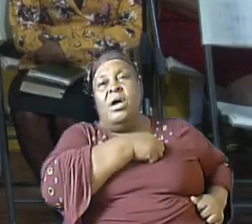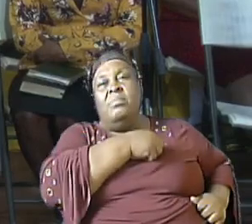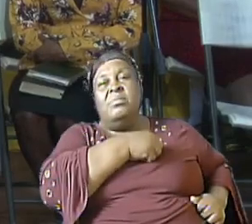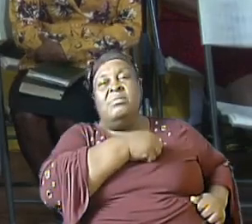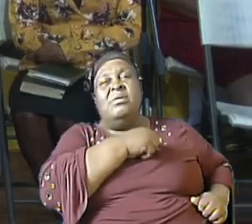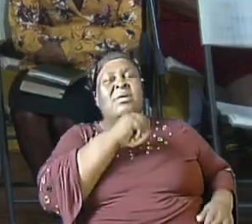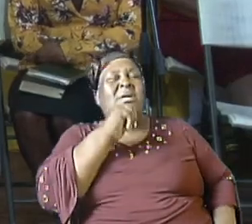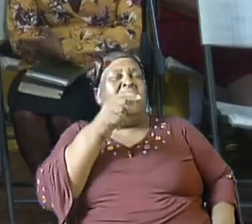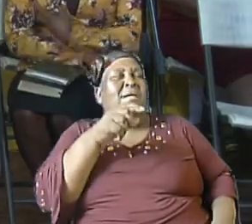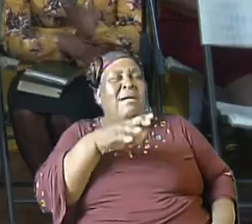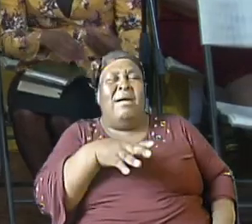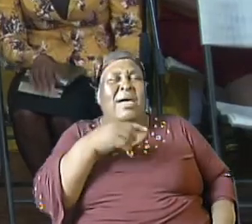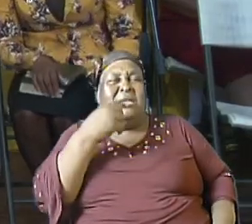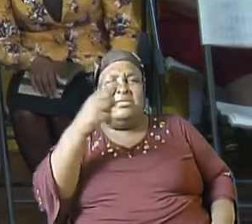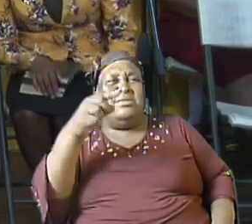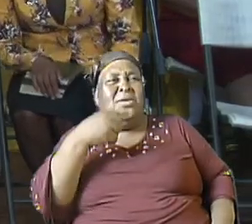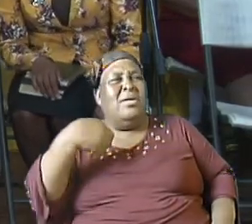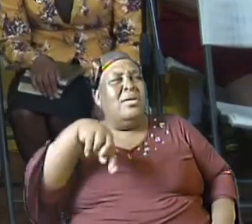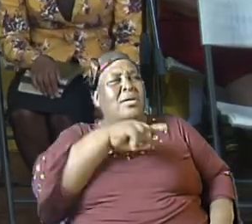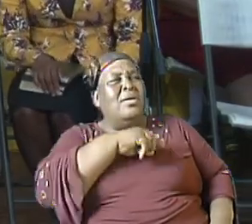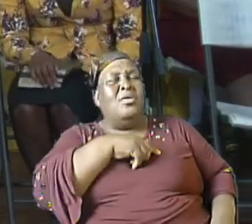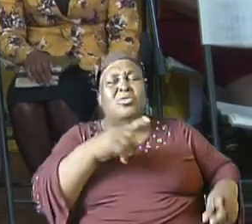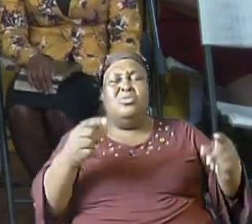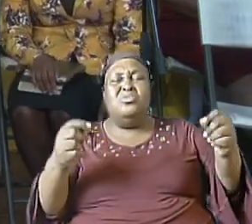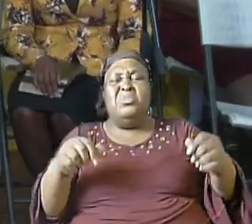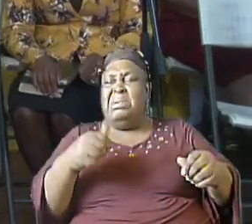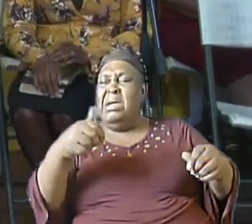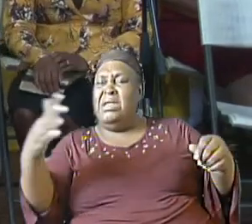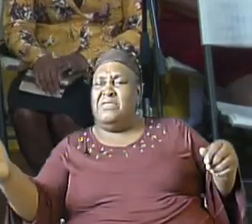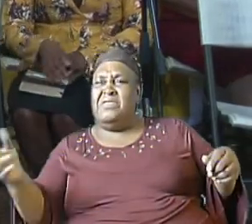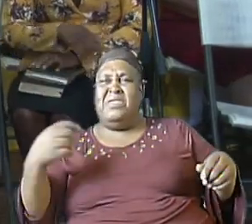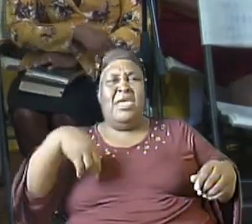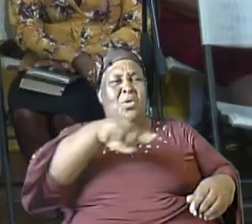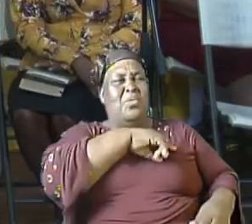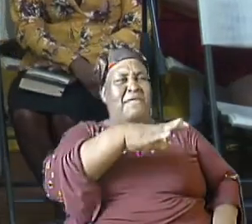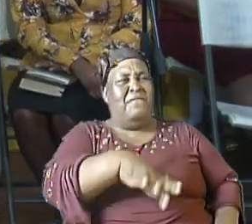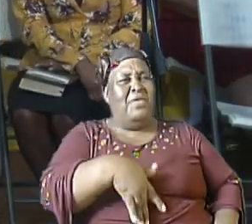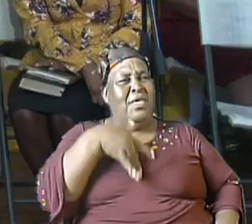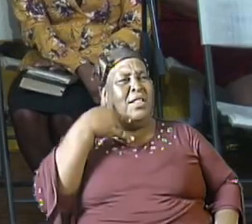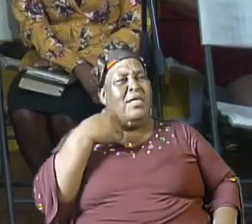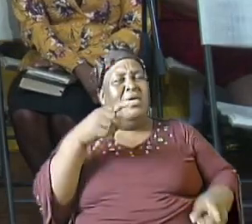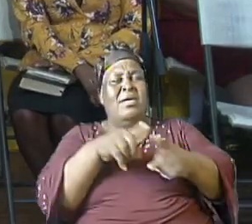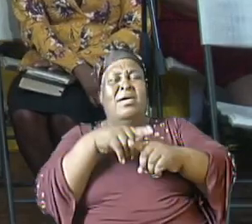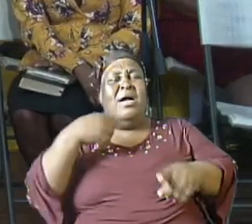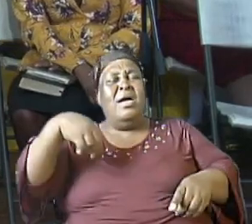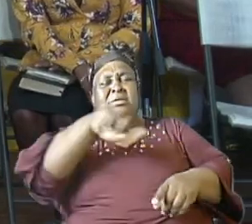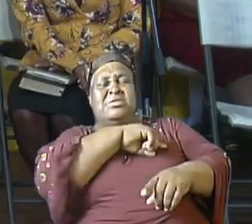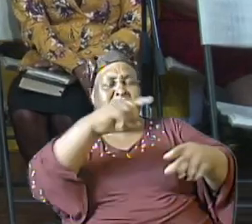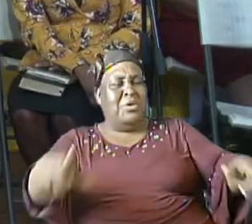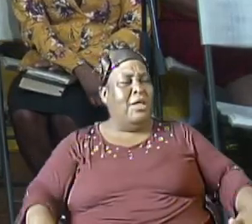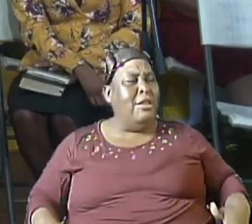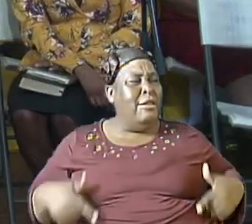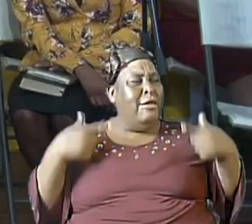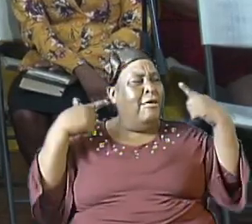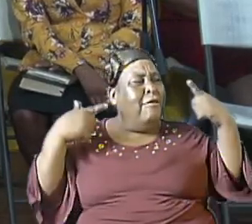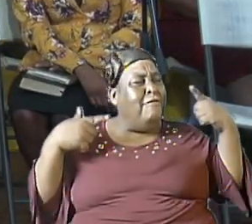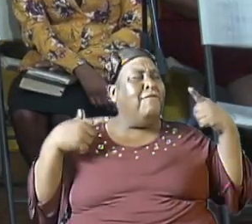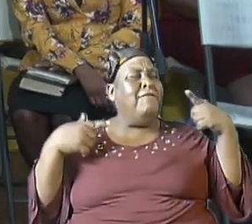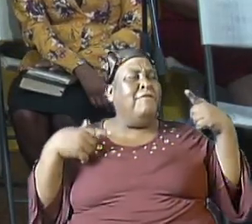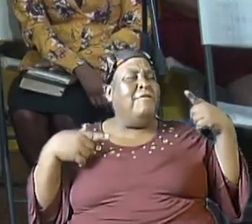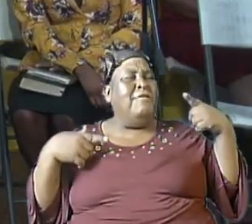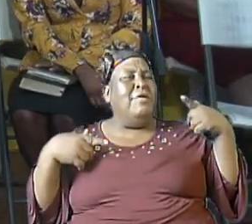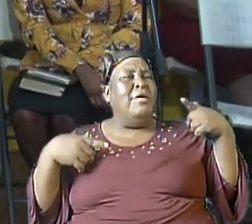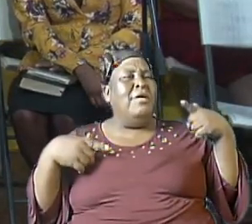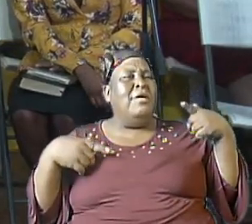we're going to do anything we feel like doing as we walk. Be certain that somewhere along the line we will be